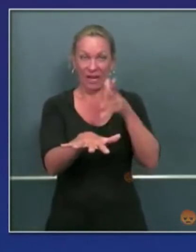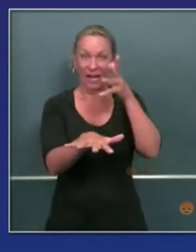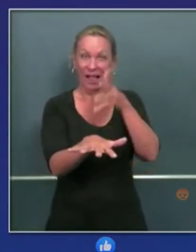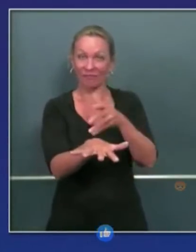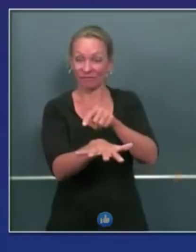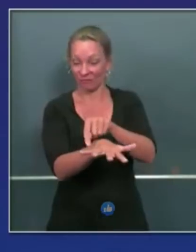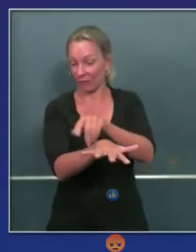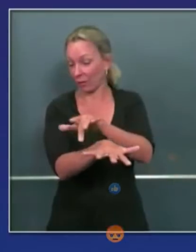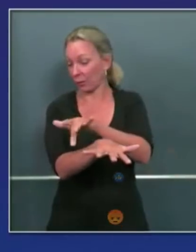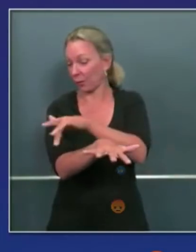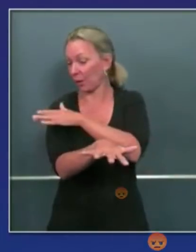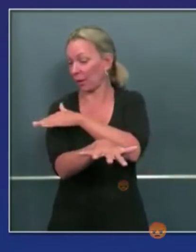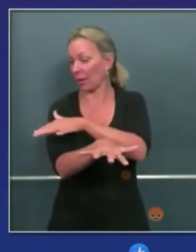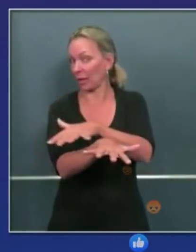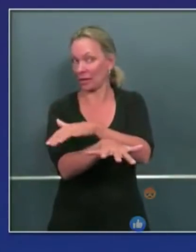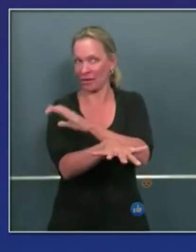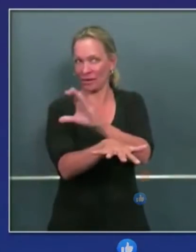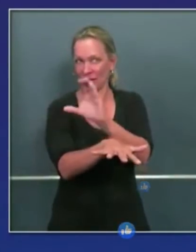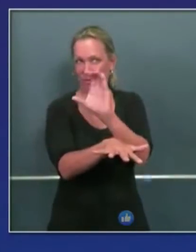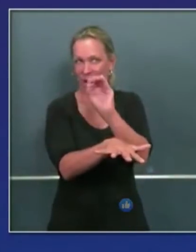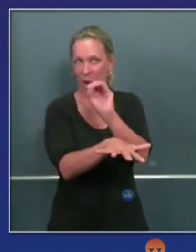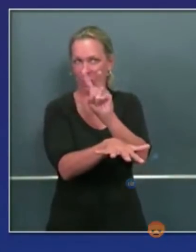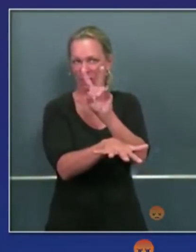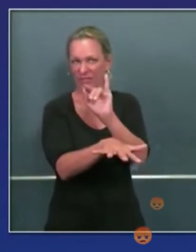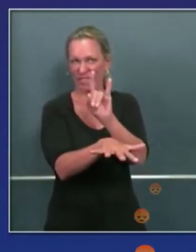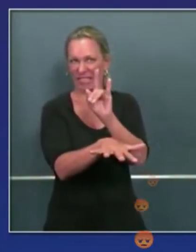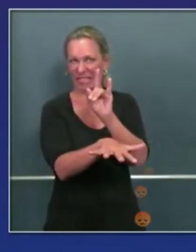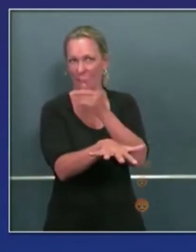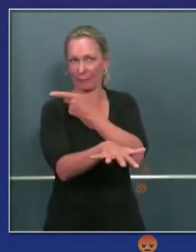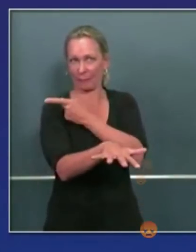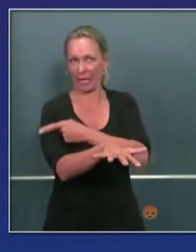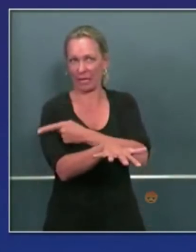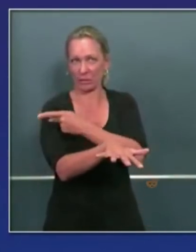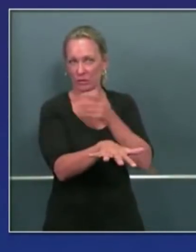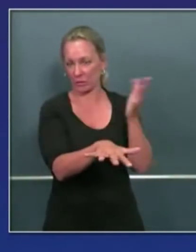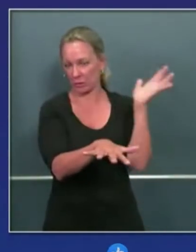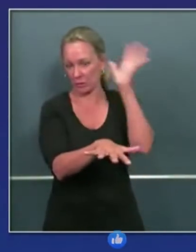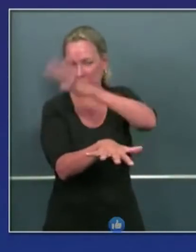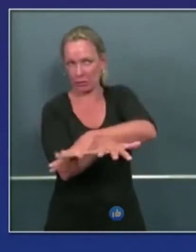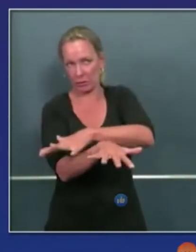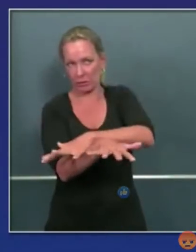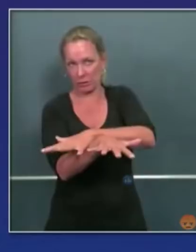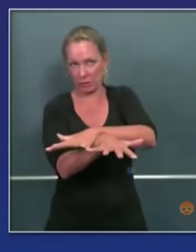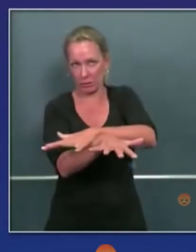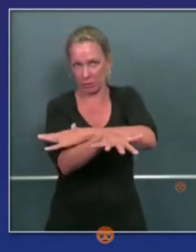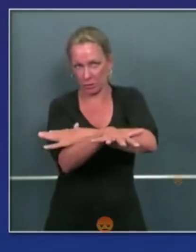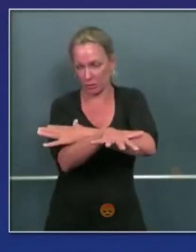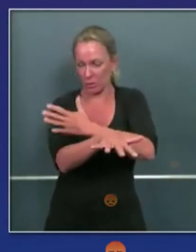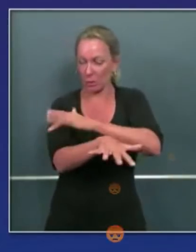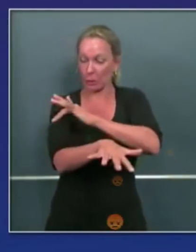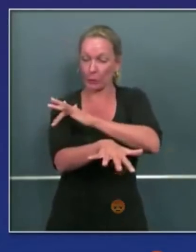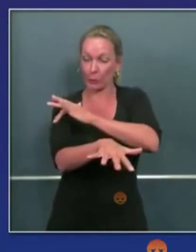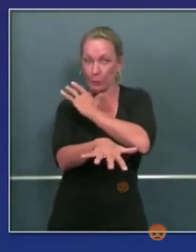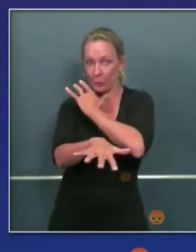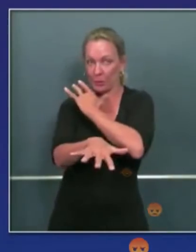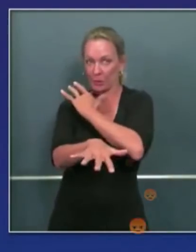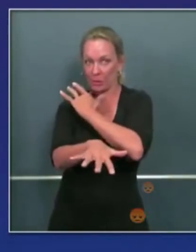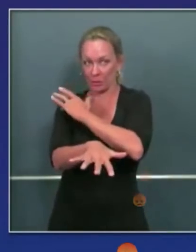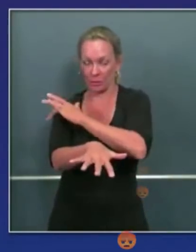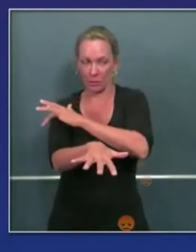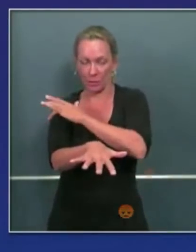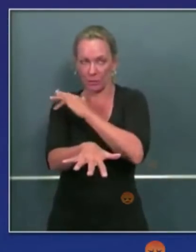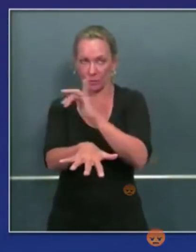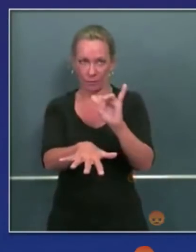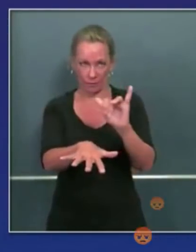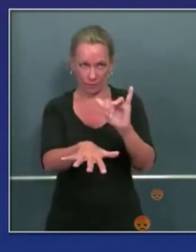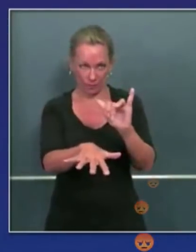are able to turn on these nhập viện alternative, we vì call tất FMS cả mọi lý sites, do, these cho mọi federal bệnh, medical tức là station sites, and these other alternative 42.895. care